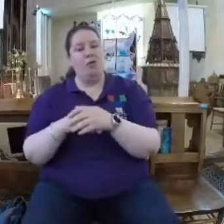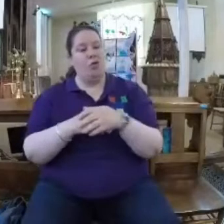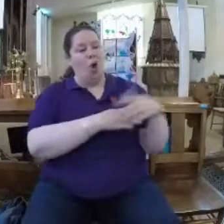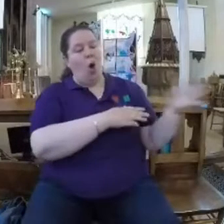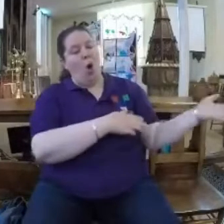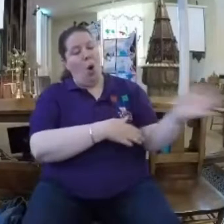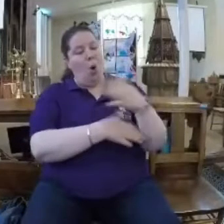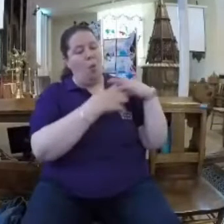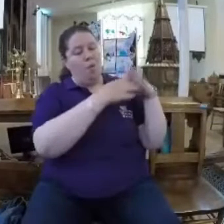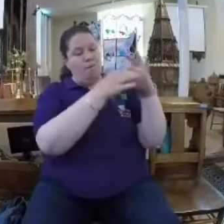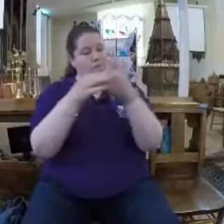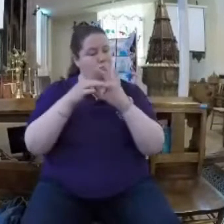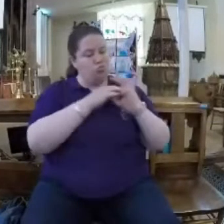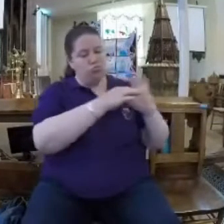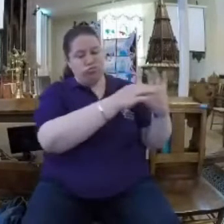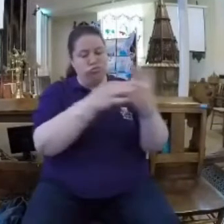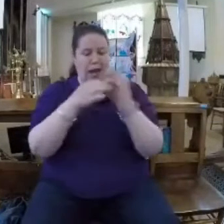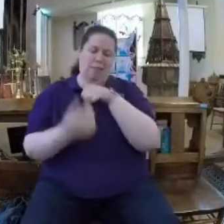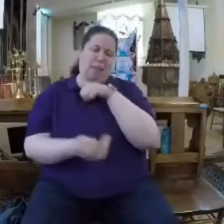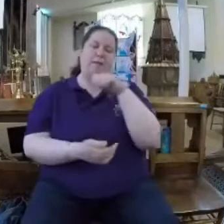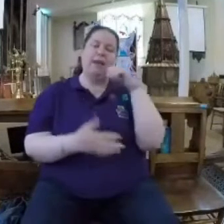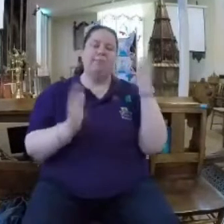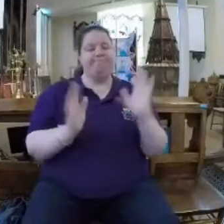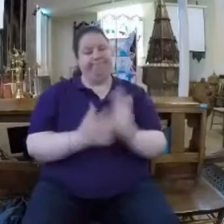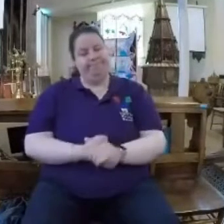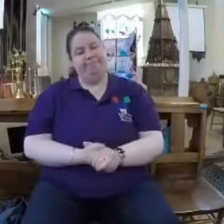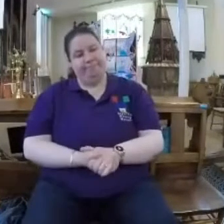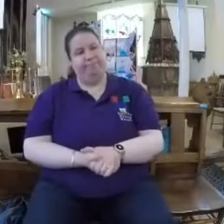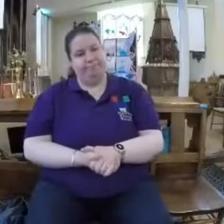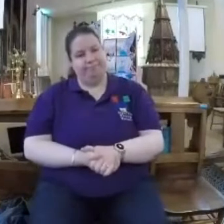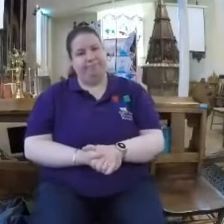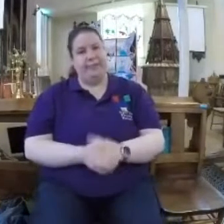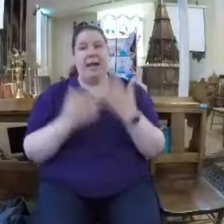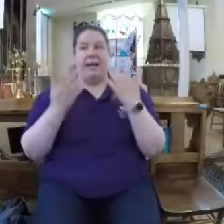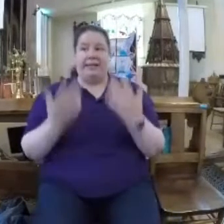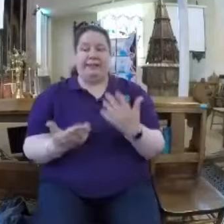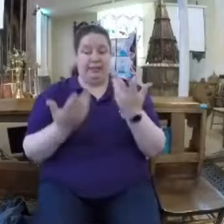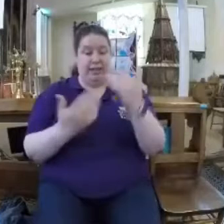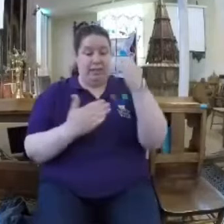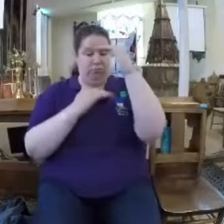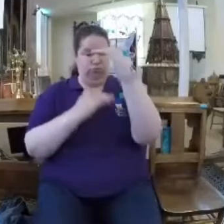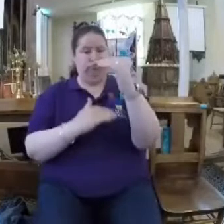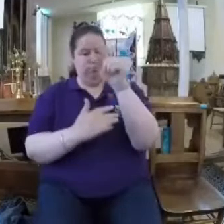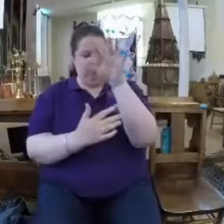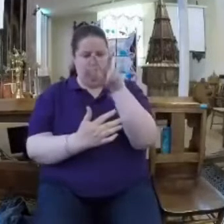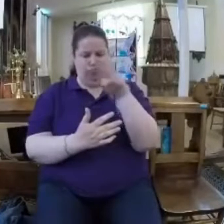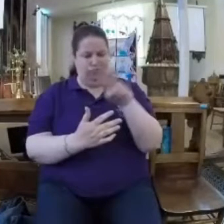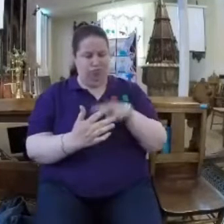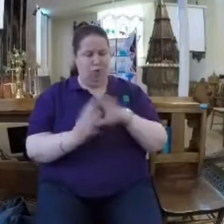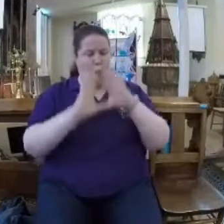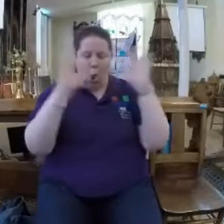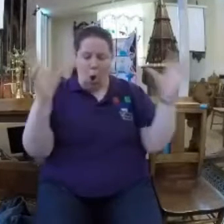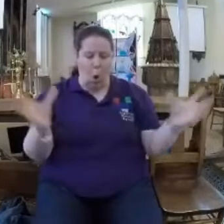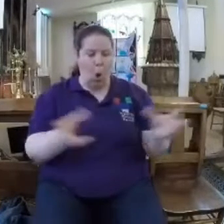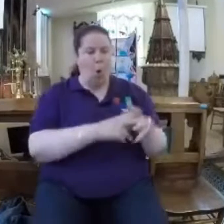together. It's very lovely. And that's it in a nutshell. Now, in today's passage, we see the whole family